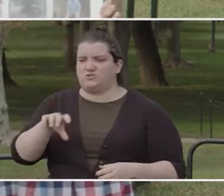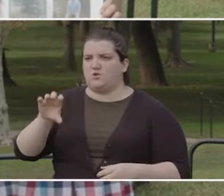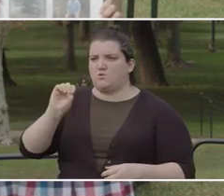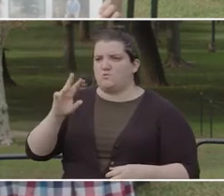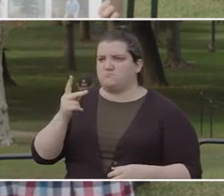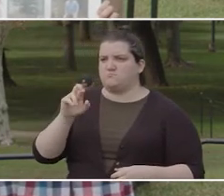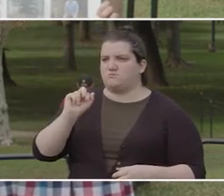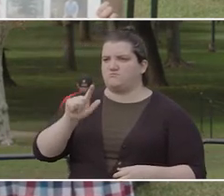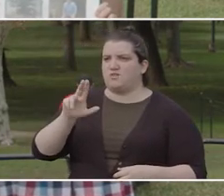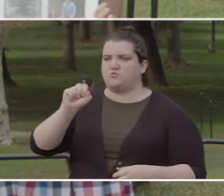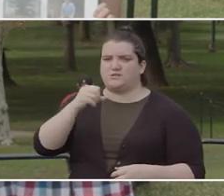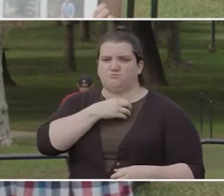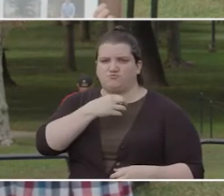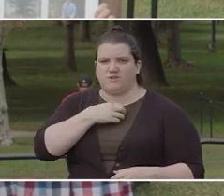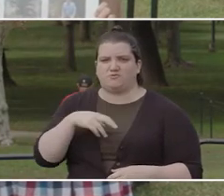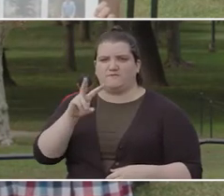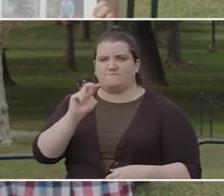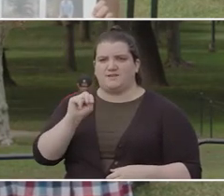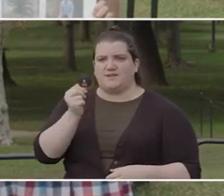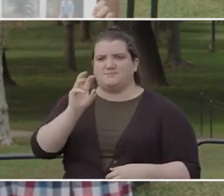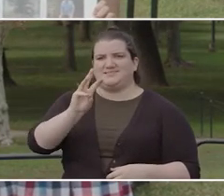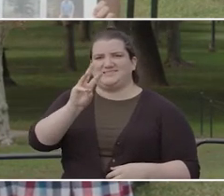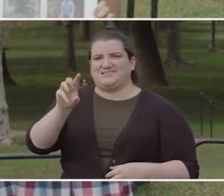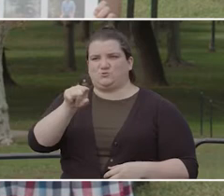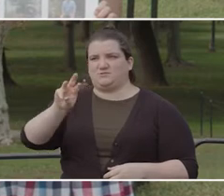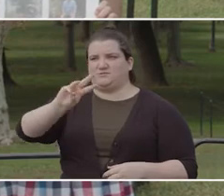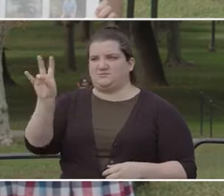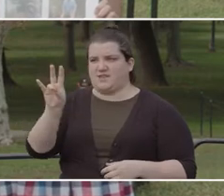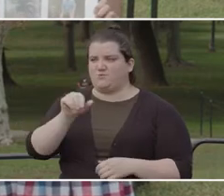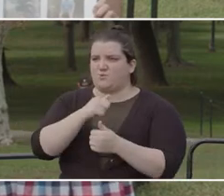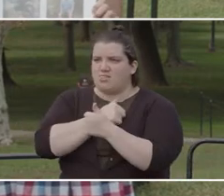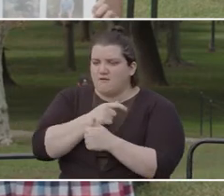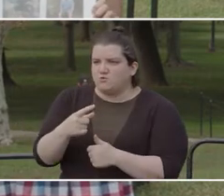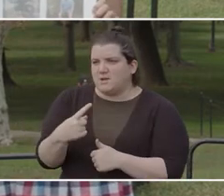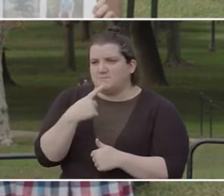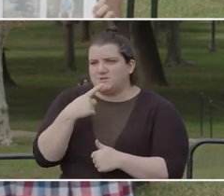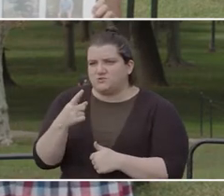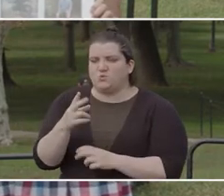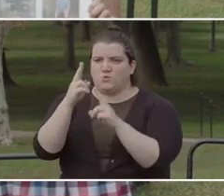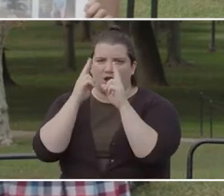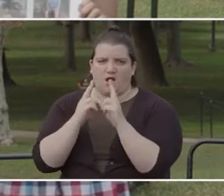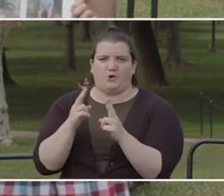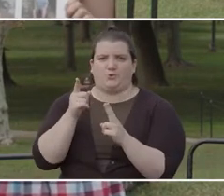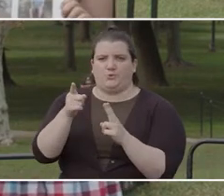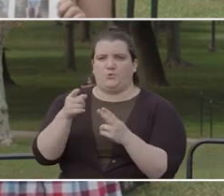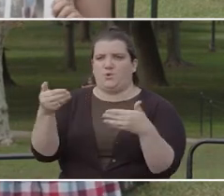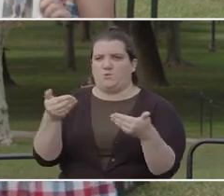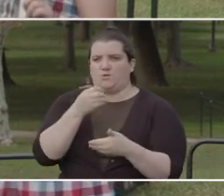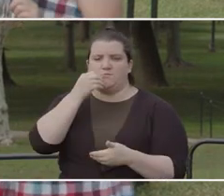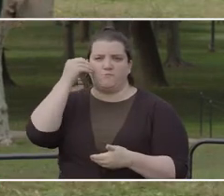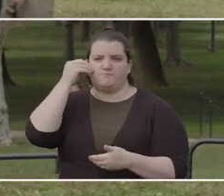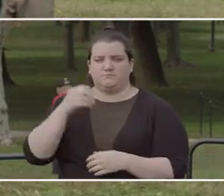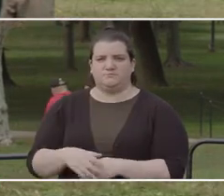Corps, Vietnam, 66-67, we love you, we miss you, we honor you. Welcome home.